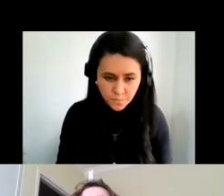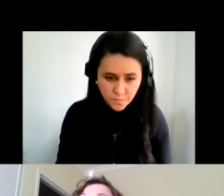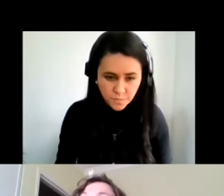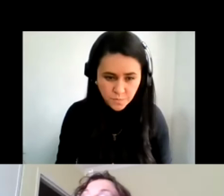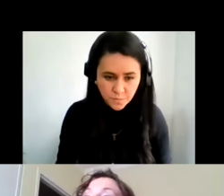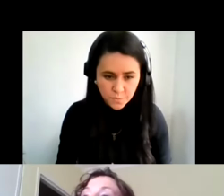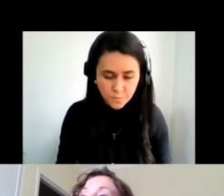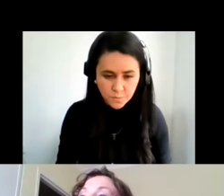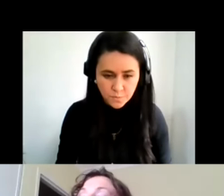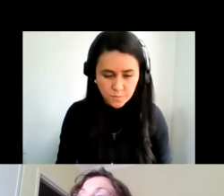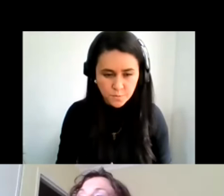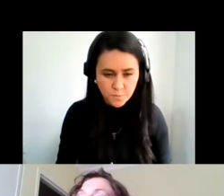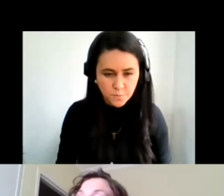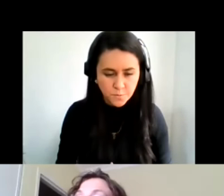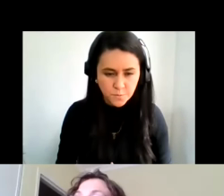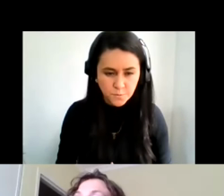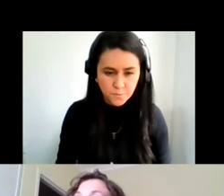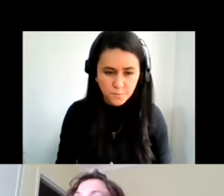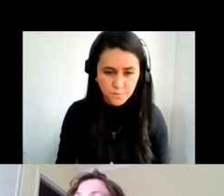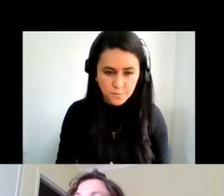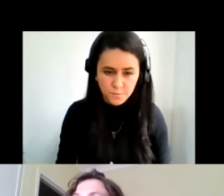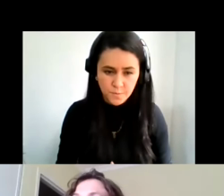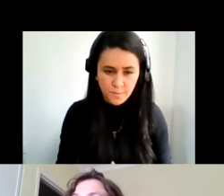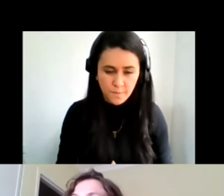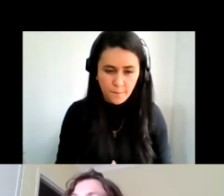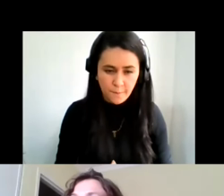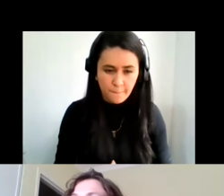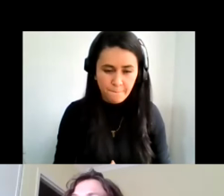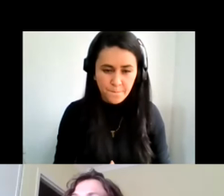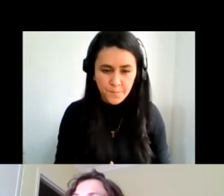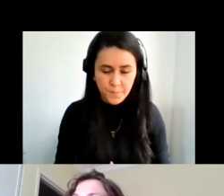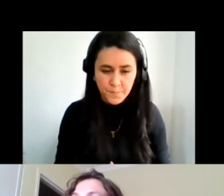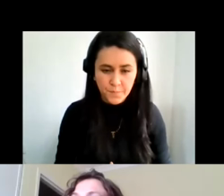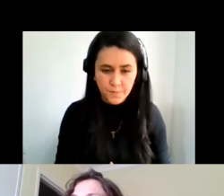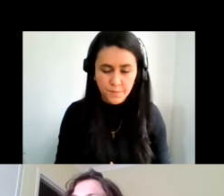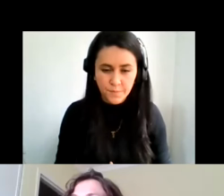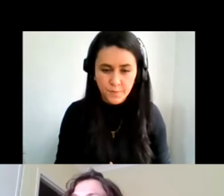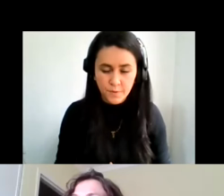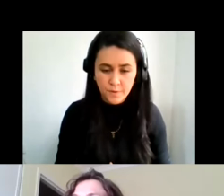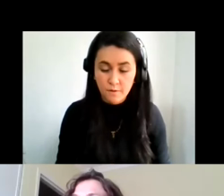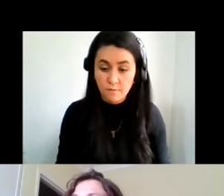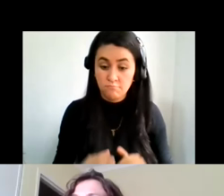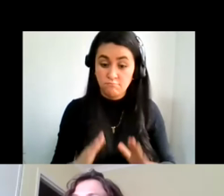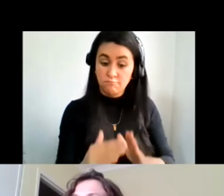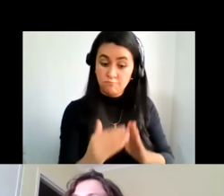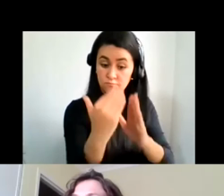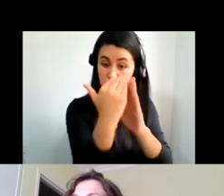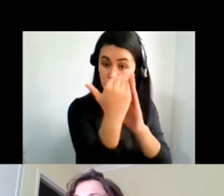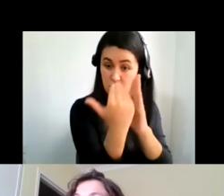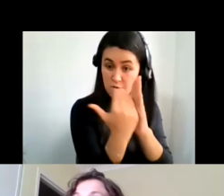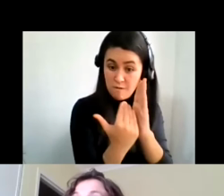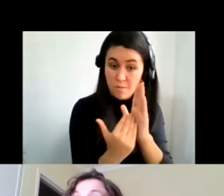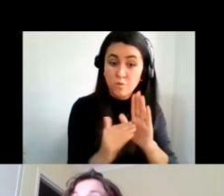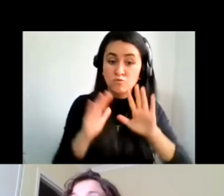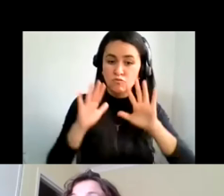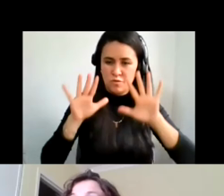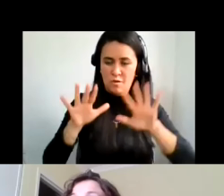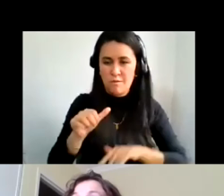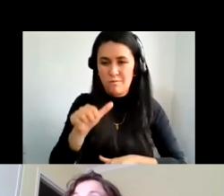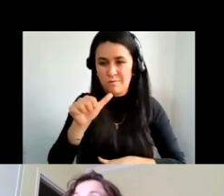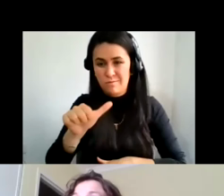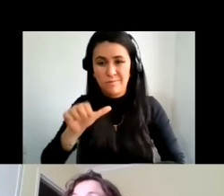In WHO's 13th General Program of Work, there's a very strong focus on barriers, and the program of work explicitly